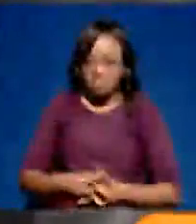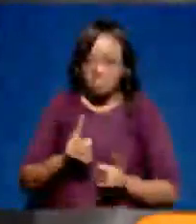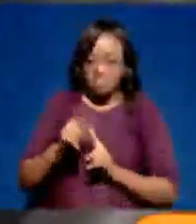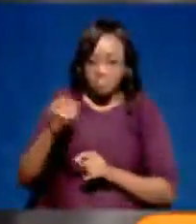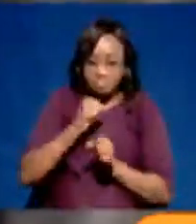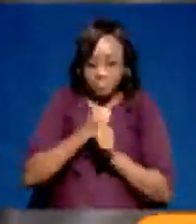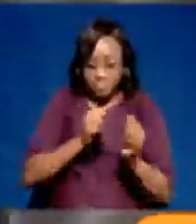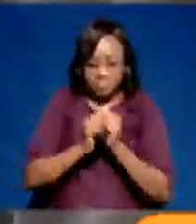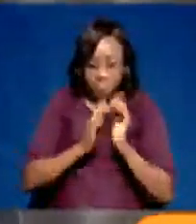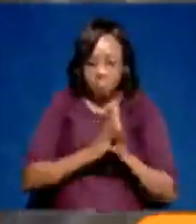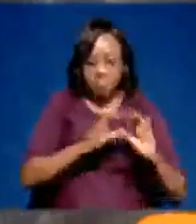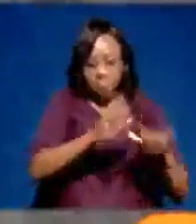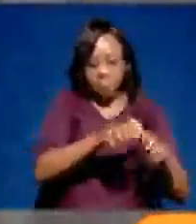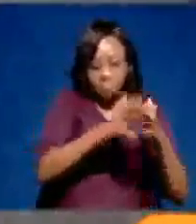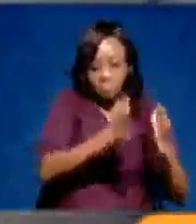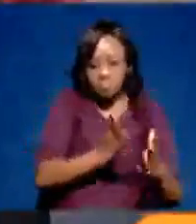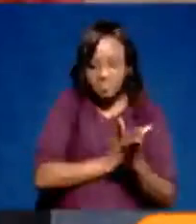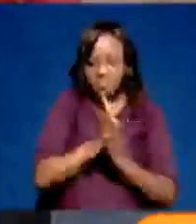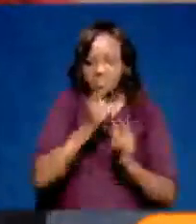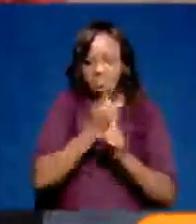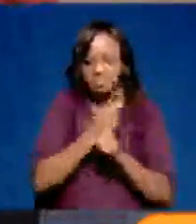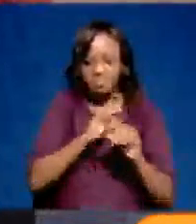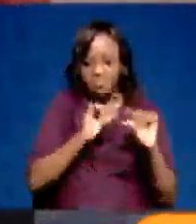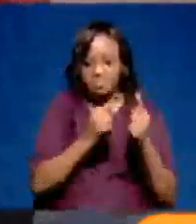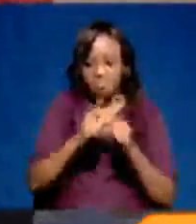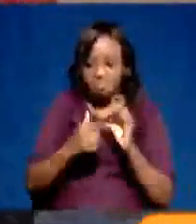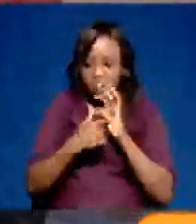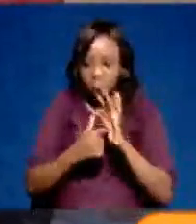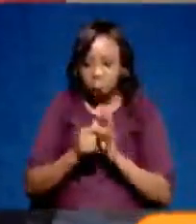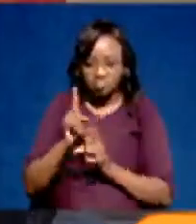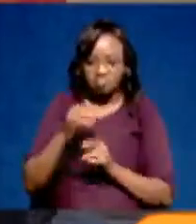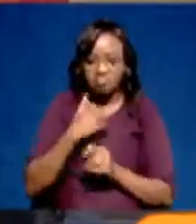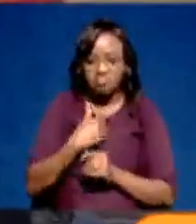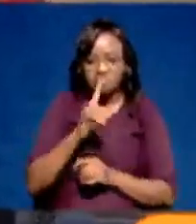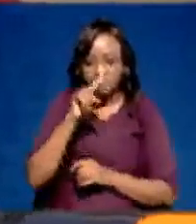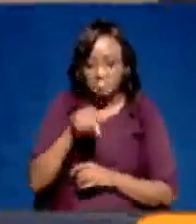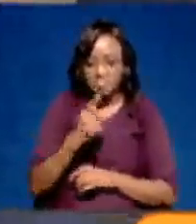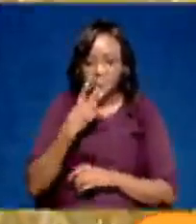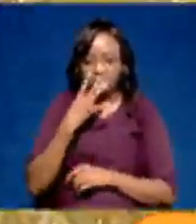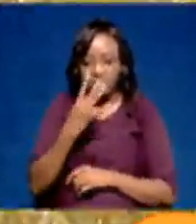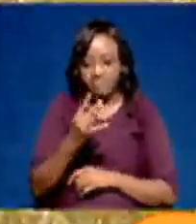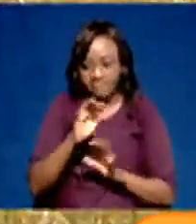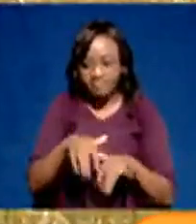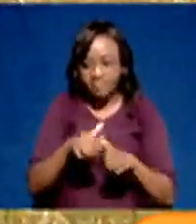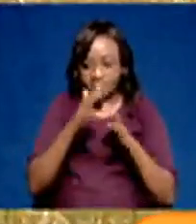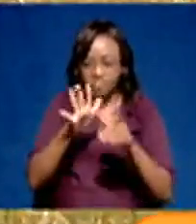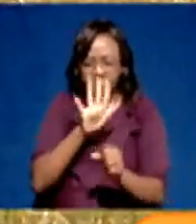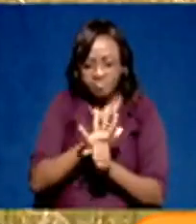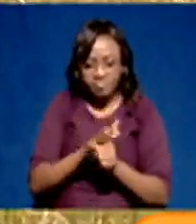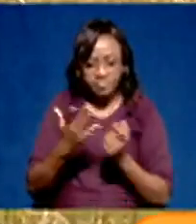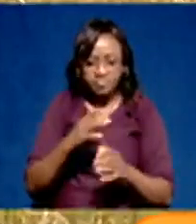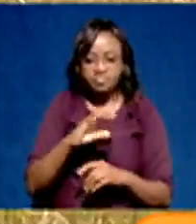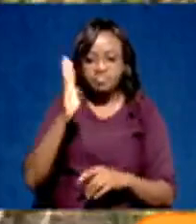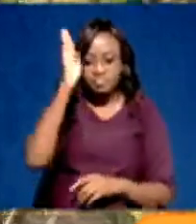through cooperative societies and groups. Today, the venture has onboarded 1,400 farmers, majority of them in the counties